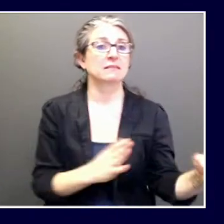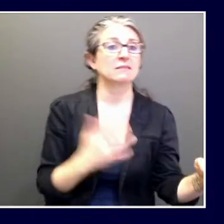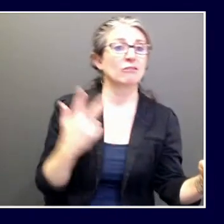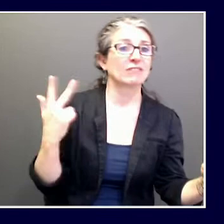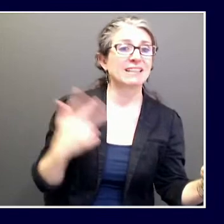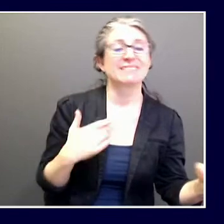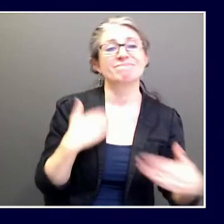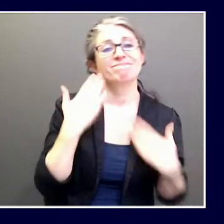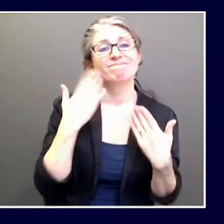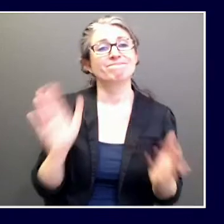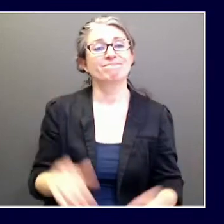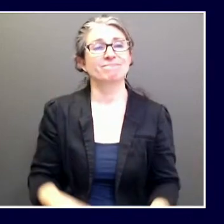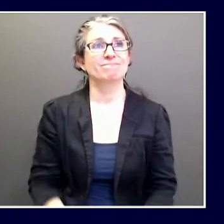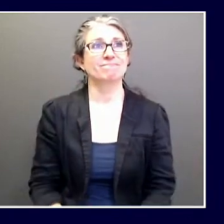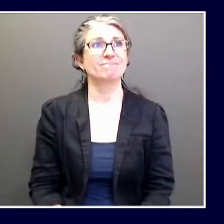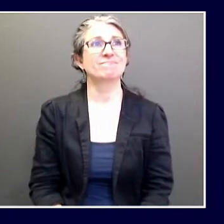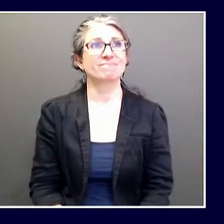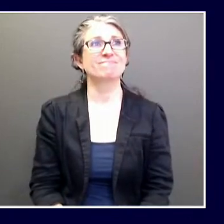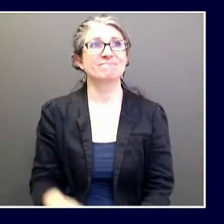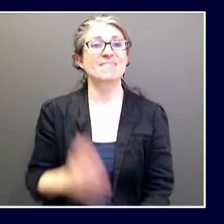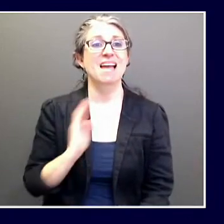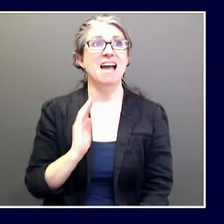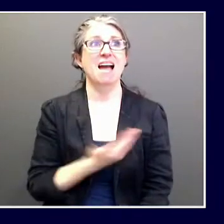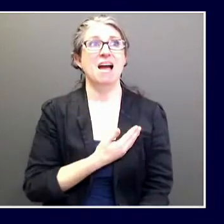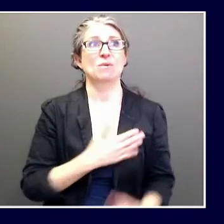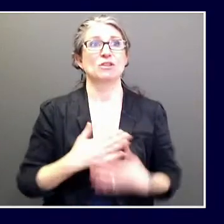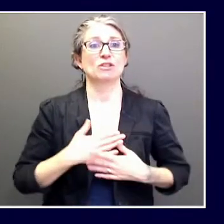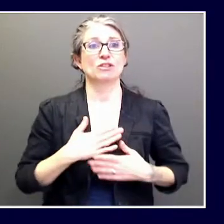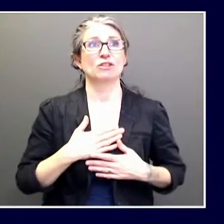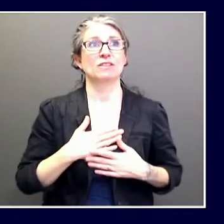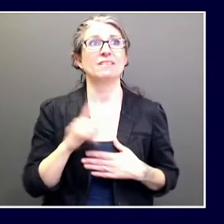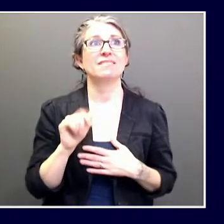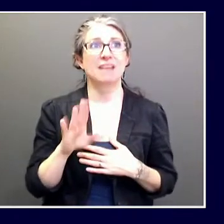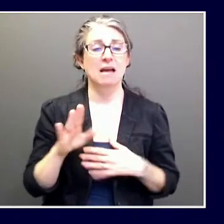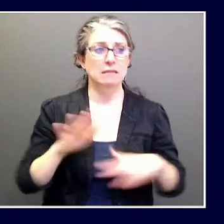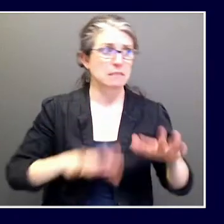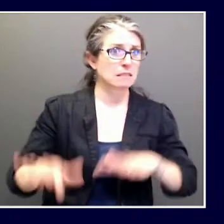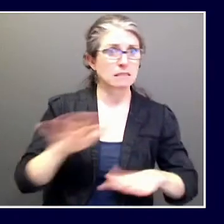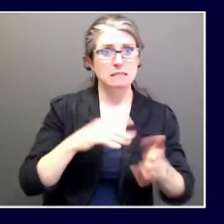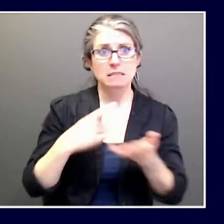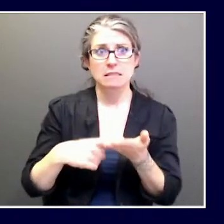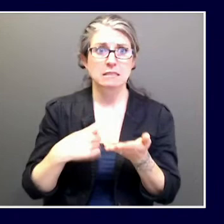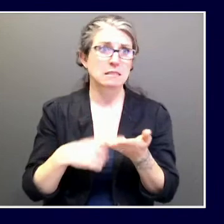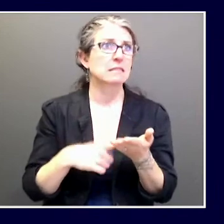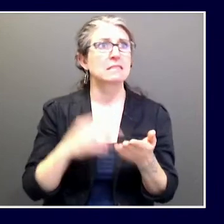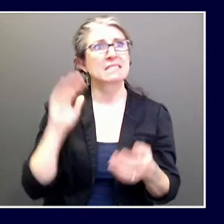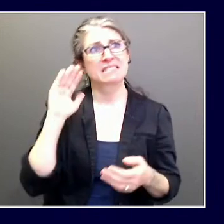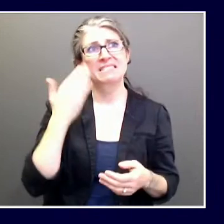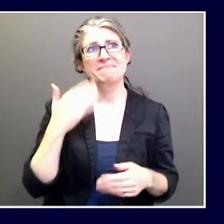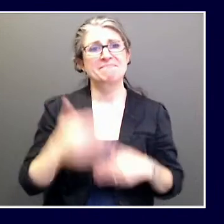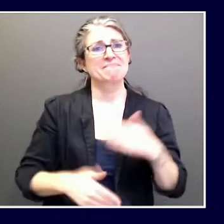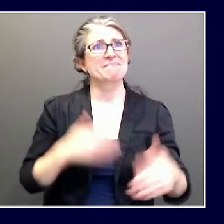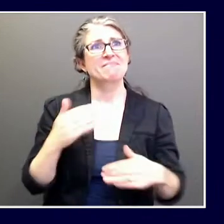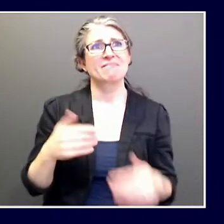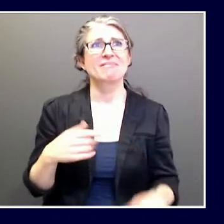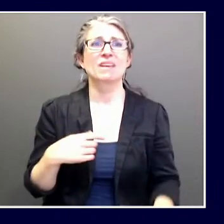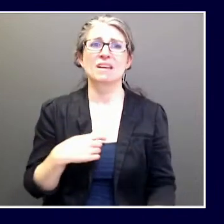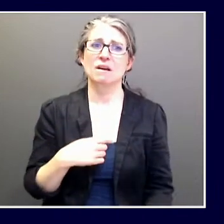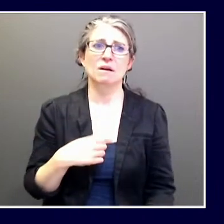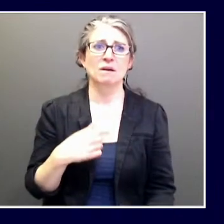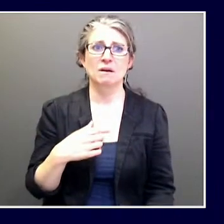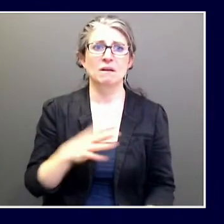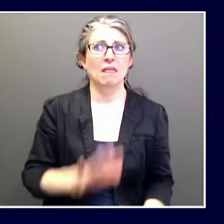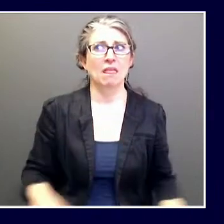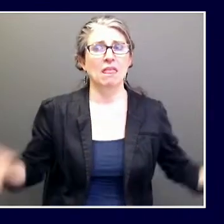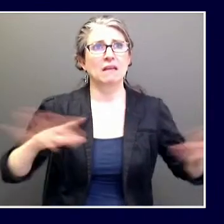our conversations with lab directors has been, that's just partly a function of the extremely high demand for testing. Now, in terms